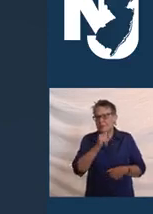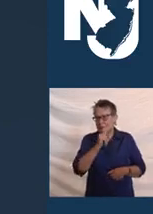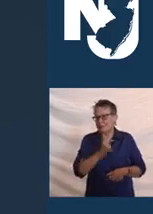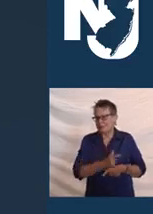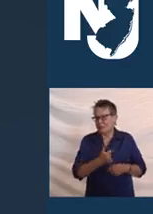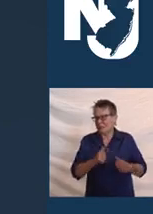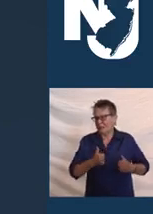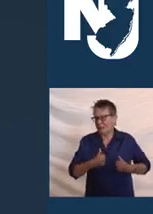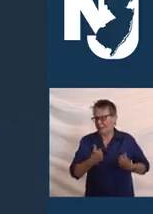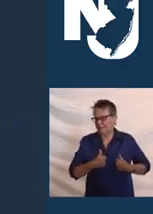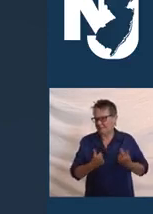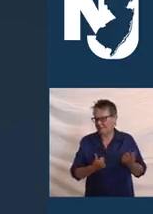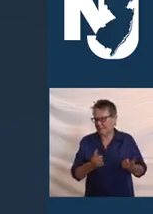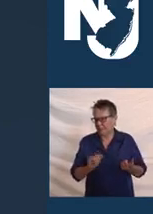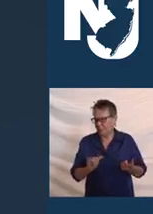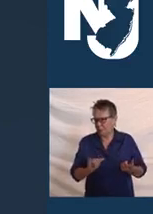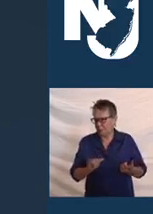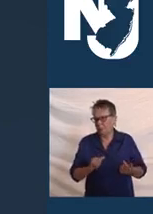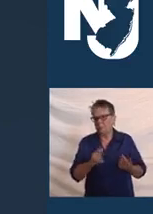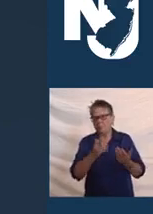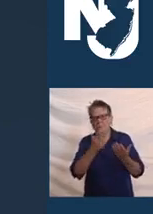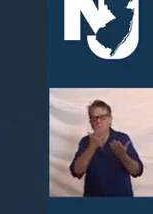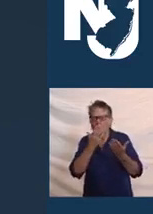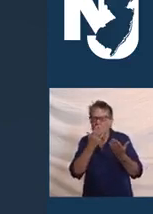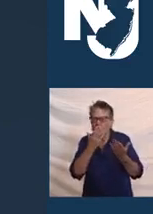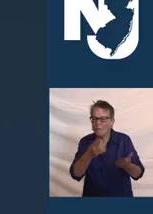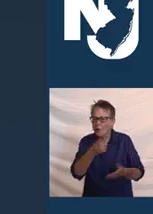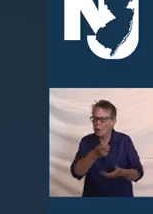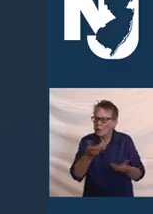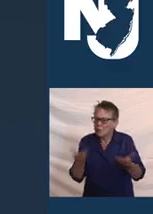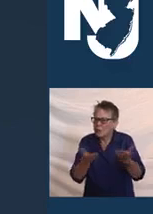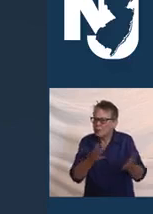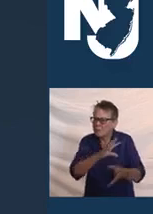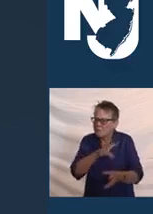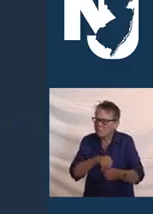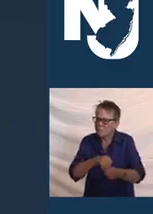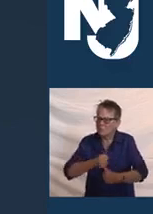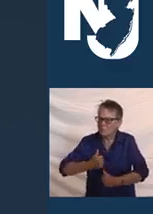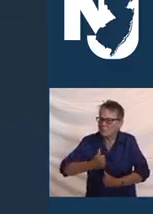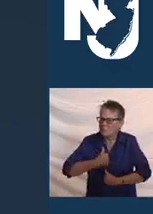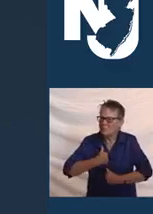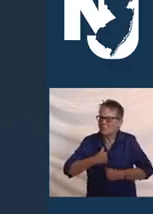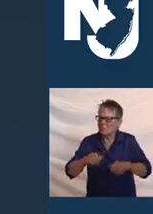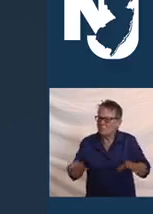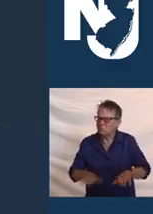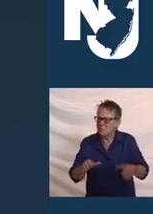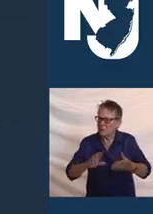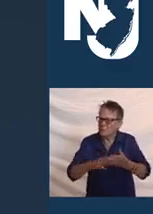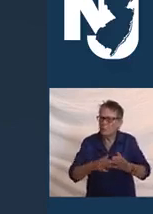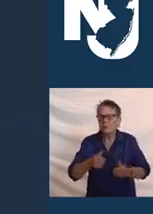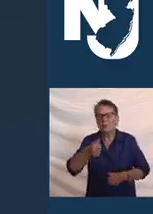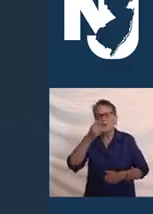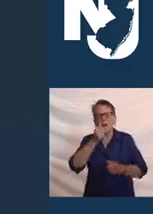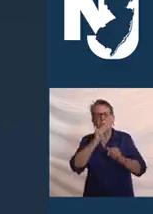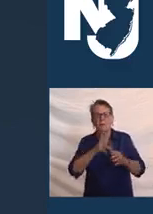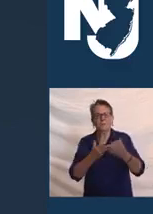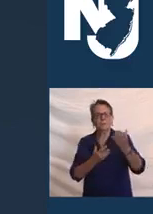We thank John for his service to our nation and to his community, and may God bless and watch over his memory and his family.